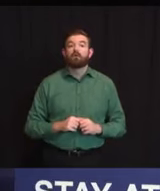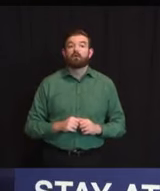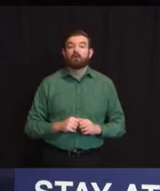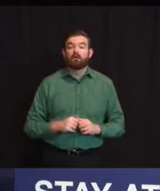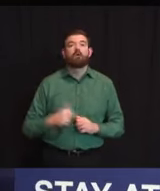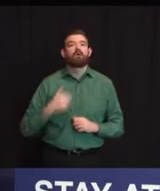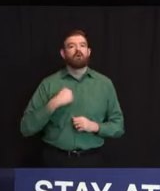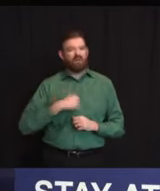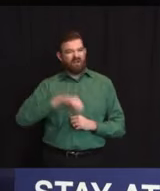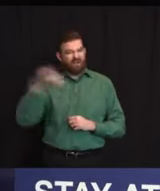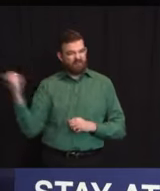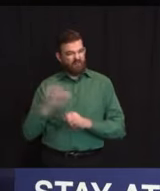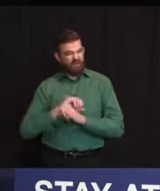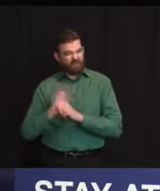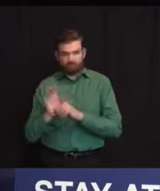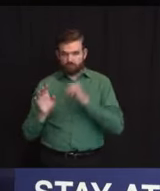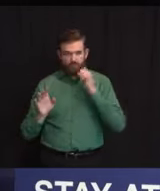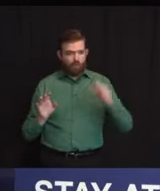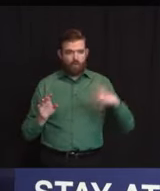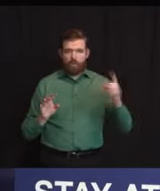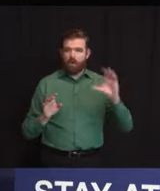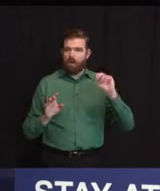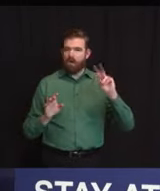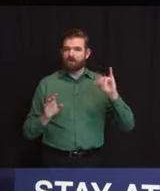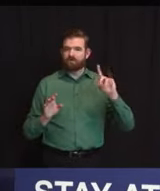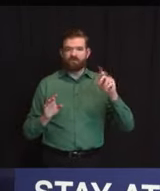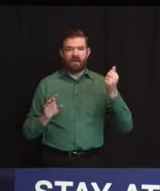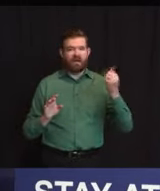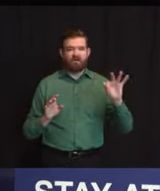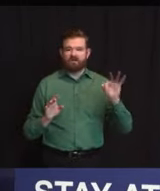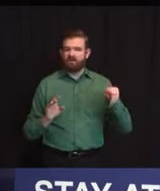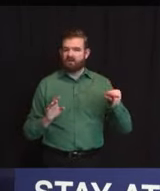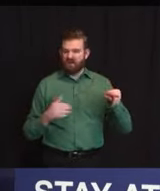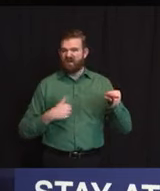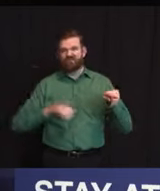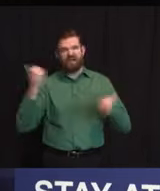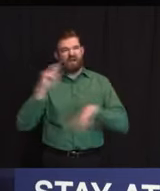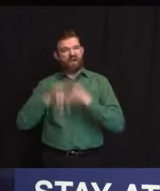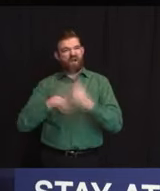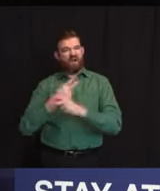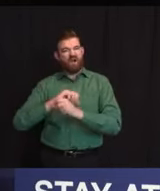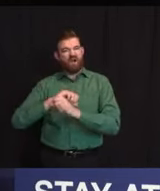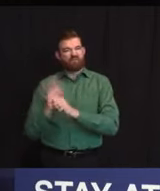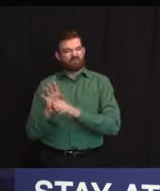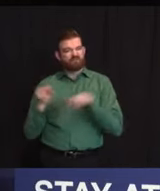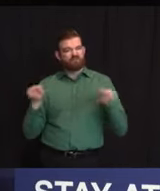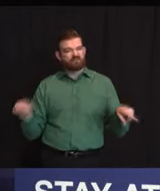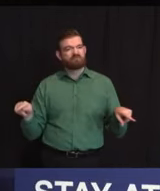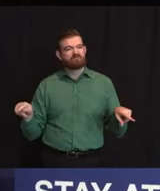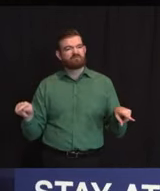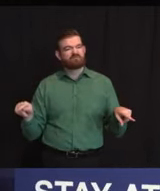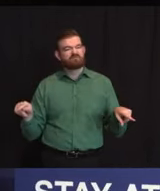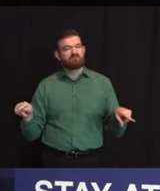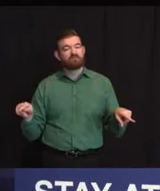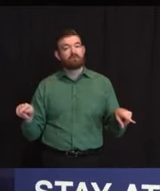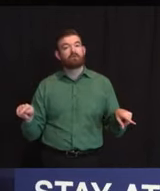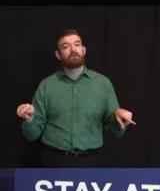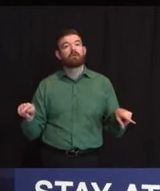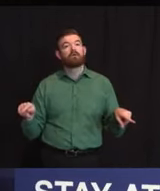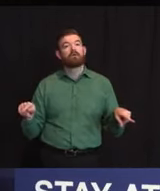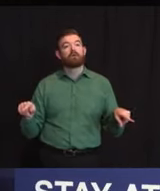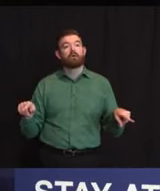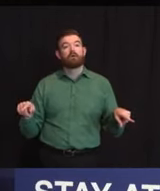coronaviruses circulating all the time in the state, whether you might test positive for now and think that you actually had COVID when instead you had something that was similar but much less